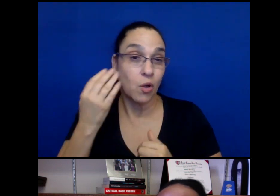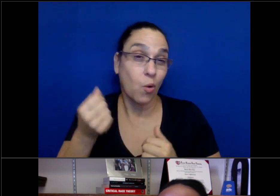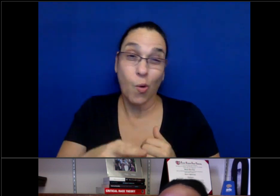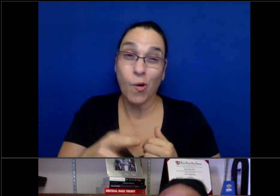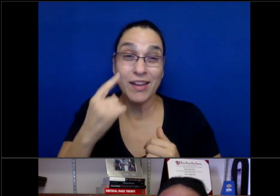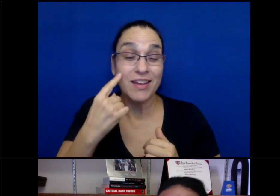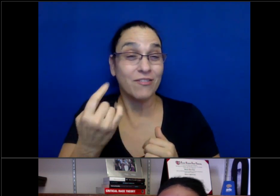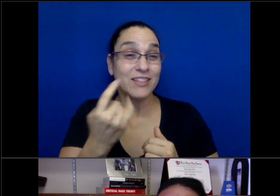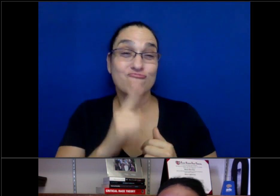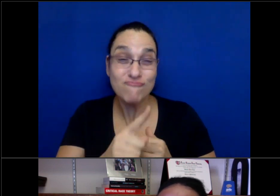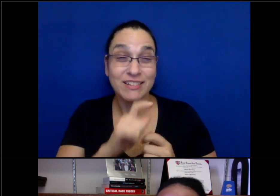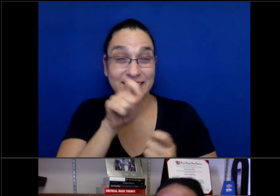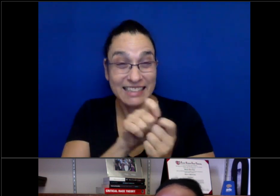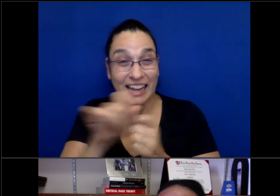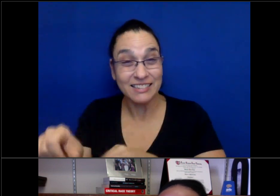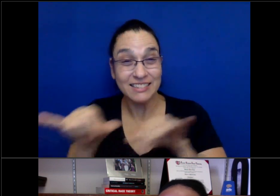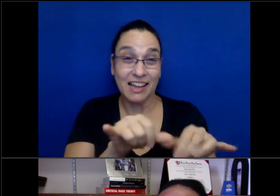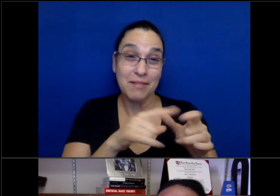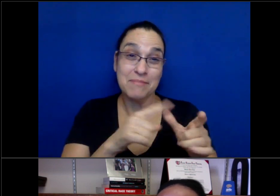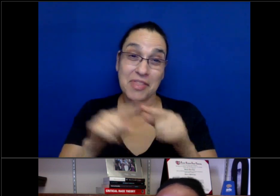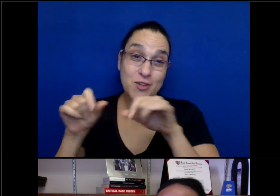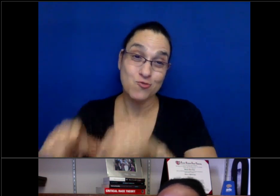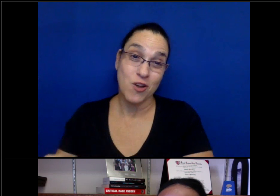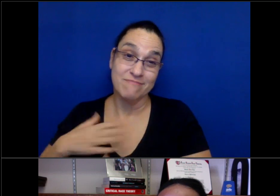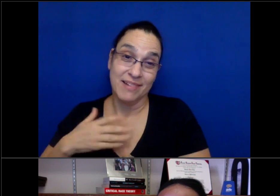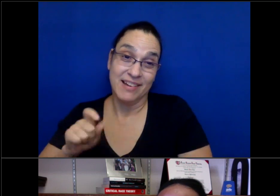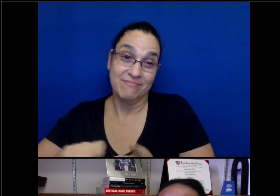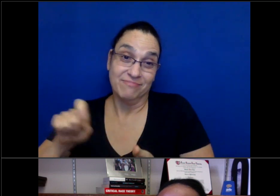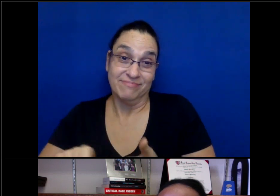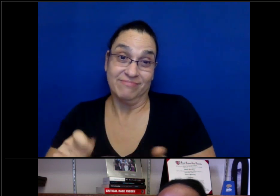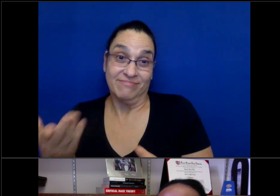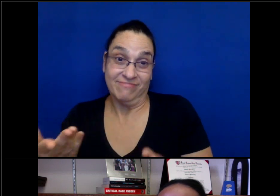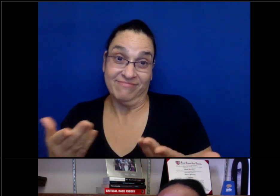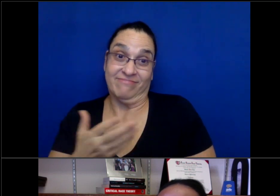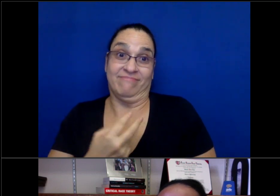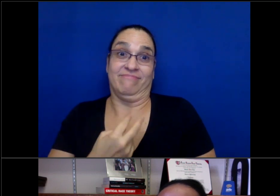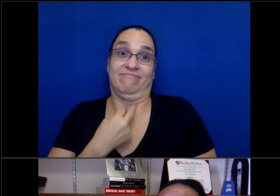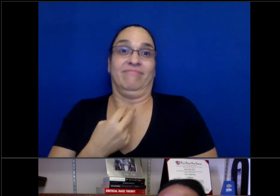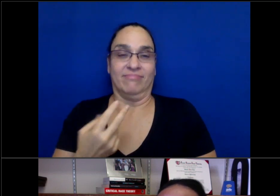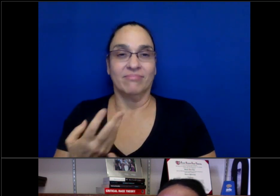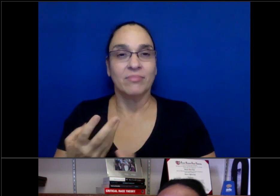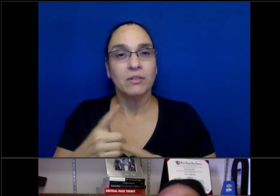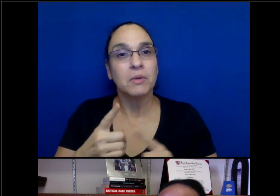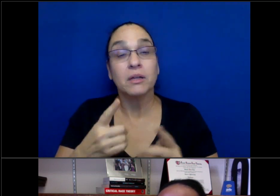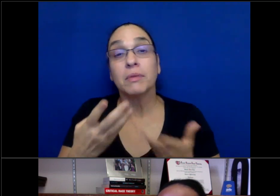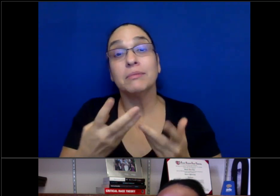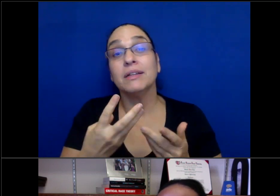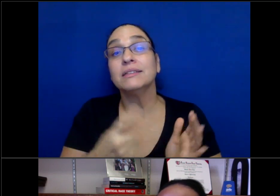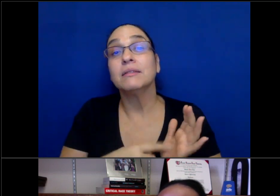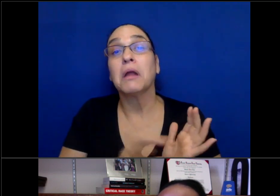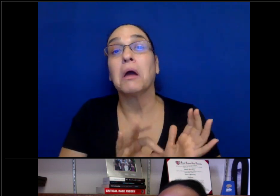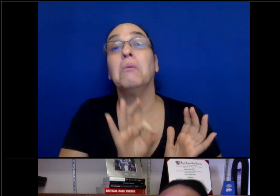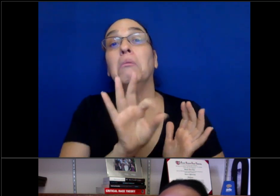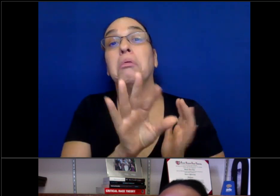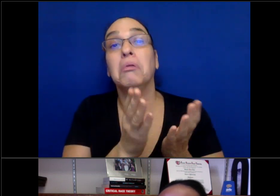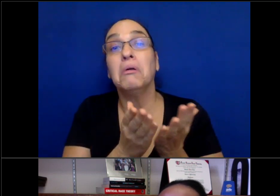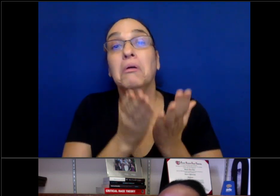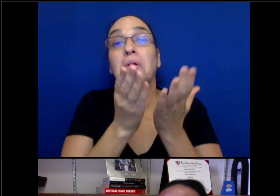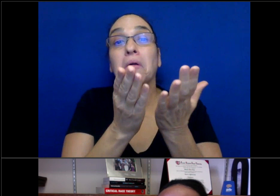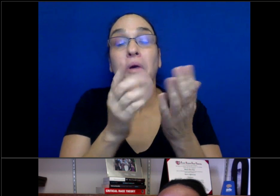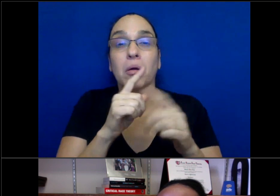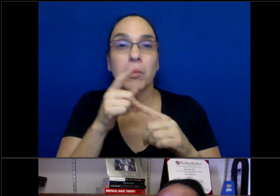right? But I think there's lots of cases where someone has a germ of idea or even made some suggestions, but work